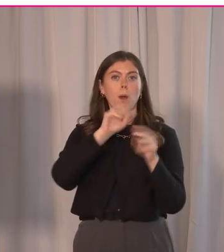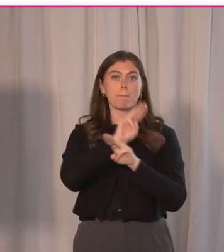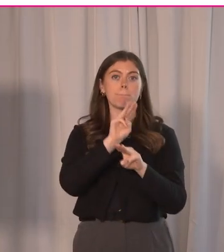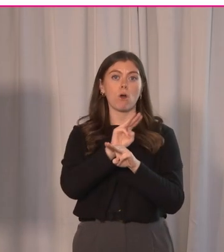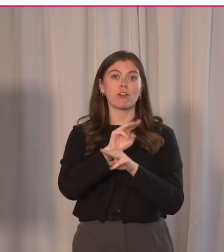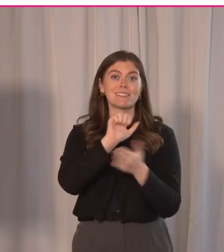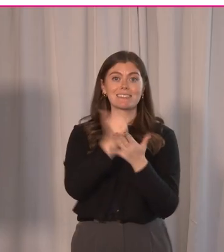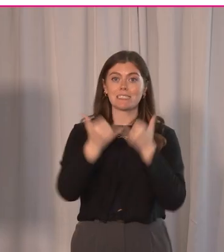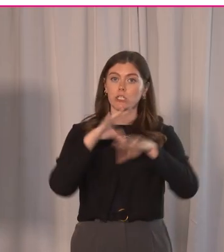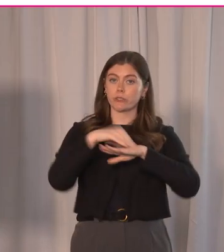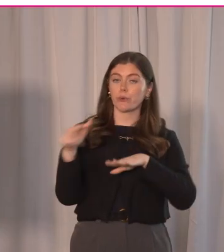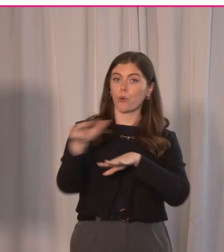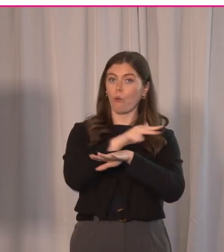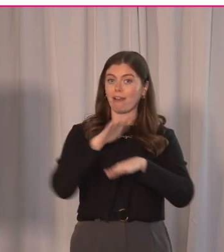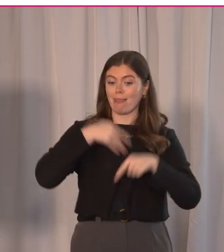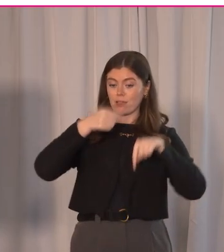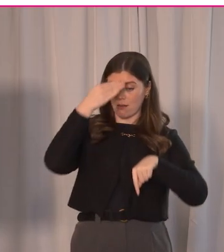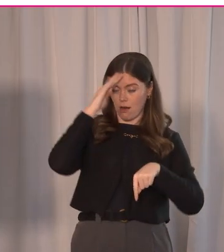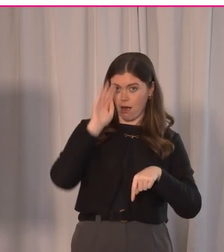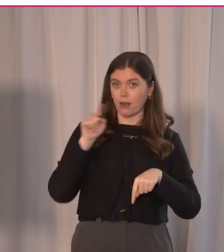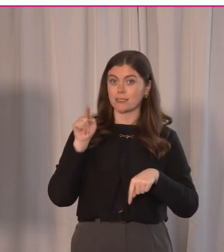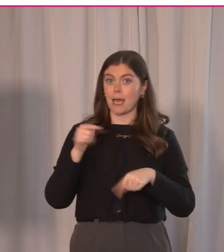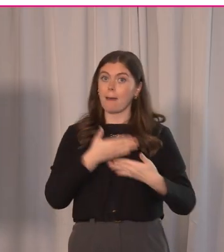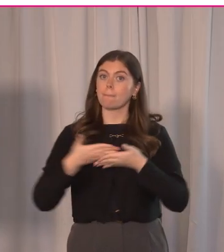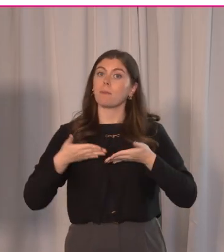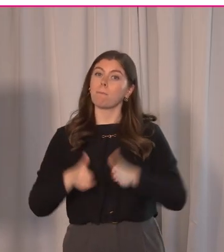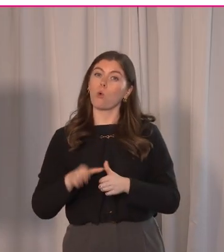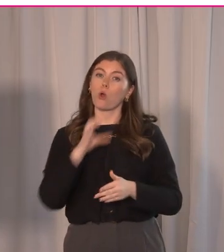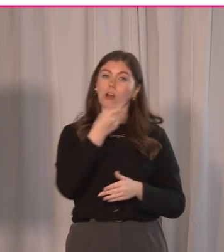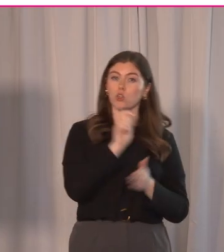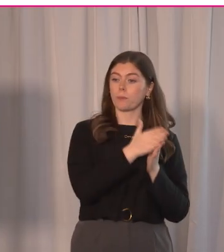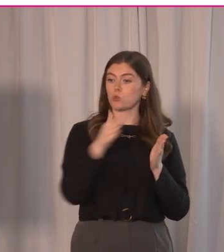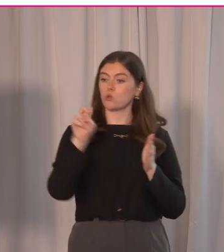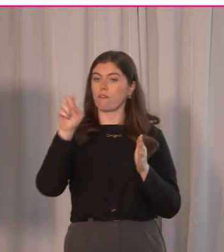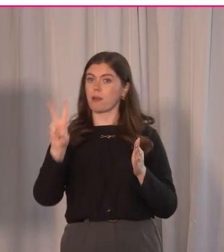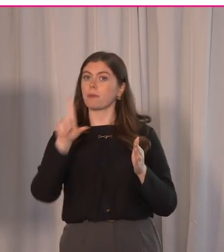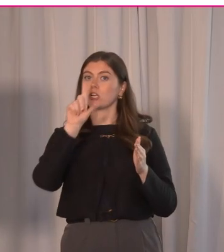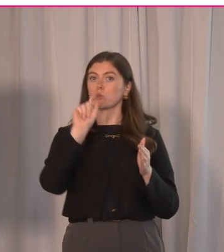over, living in Ireland, and who gave birth October to November 2019.